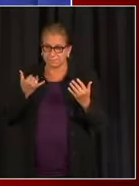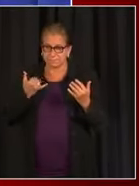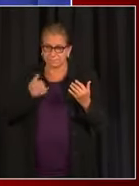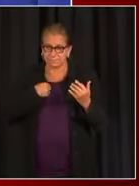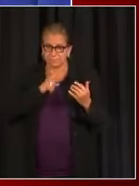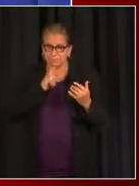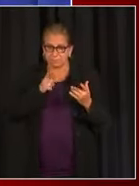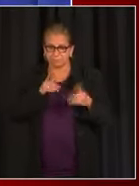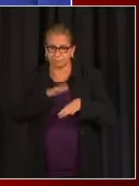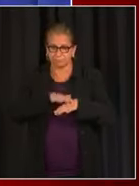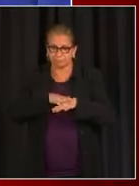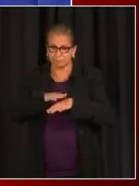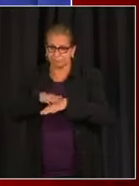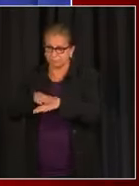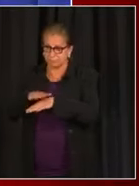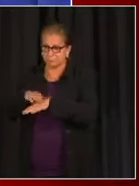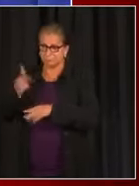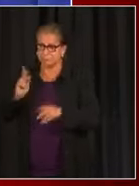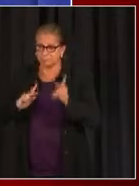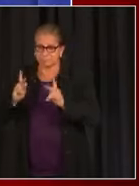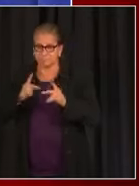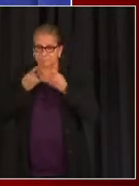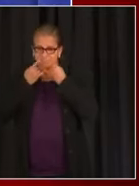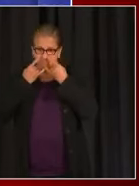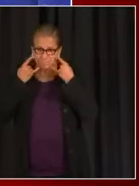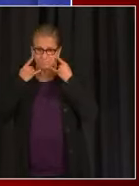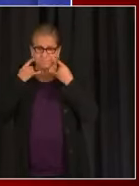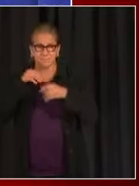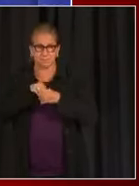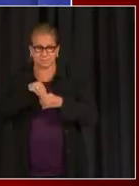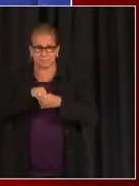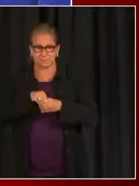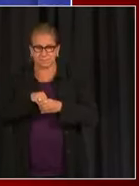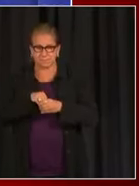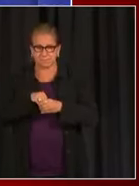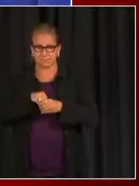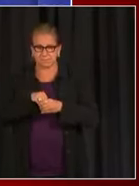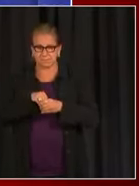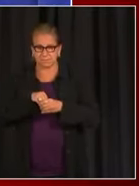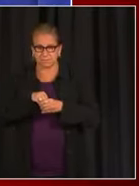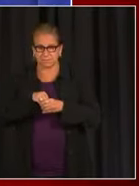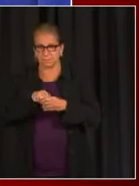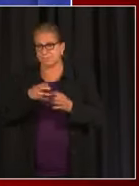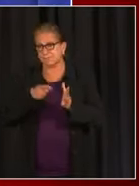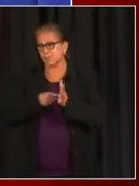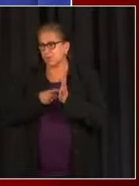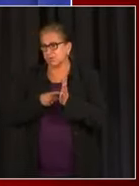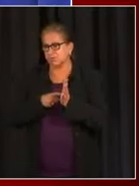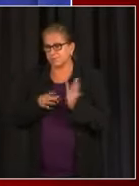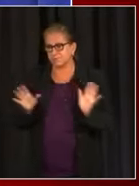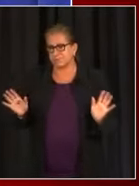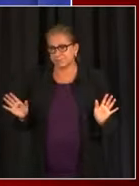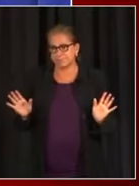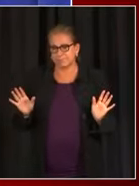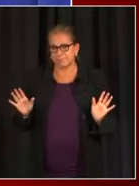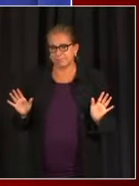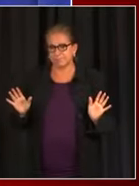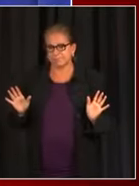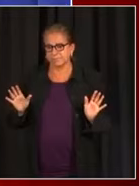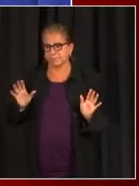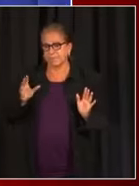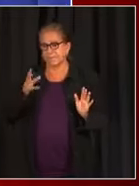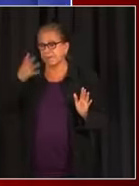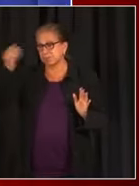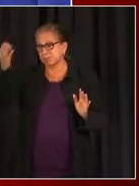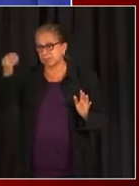do not have an exception for any type of indoor venue from the mask mandate. I think it goes without saying, as the